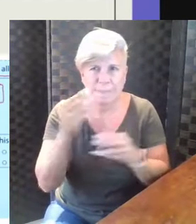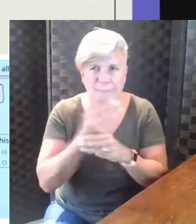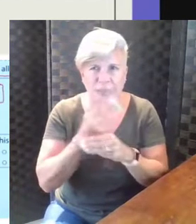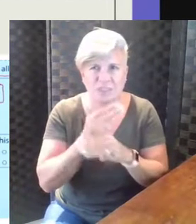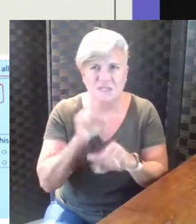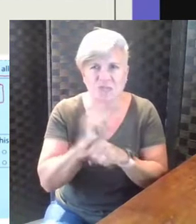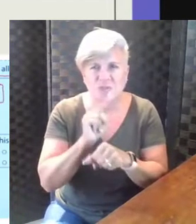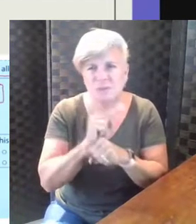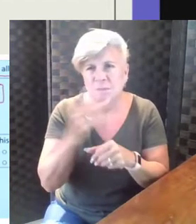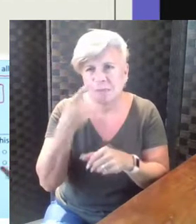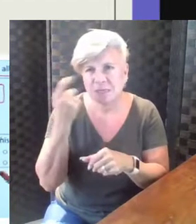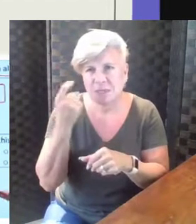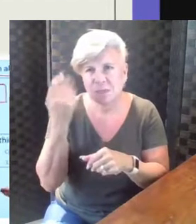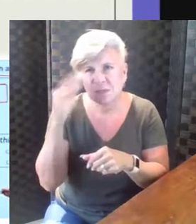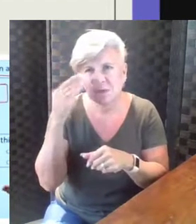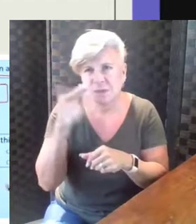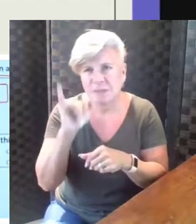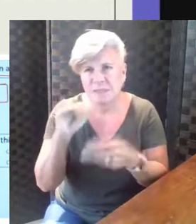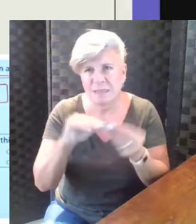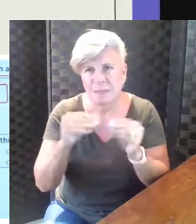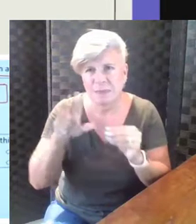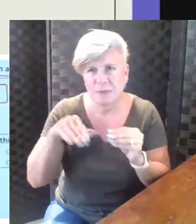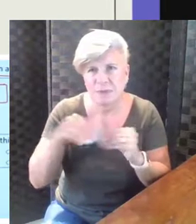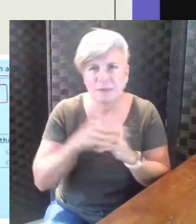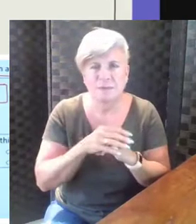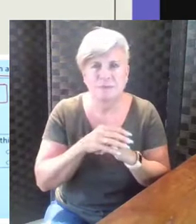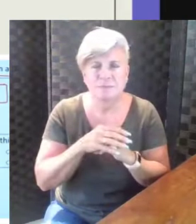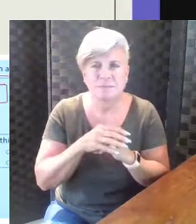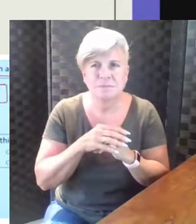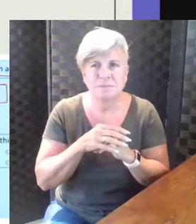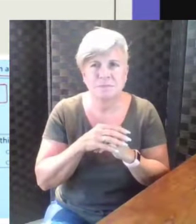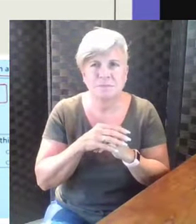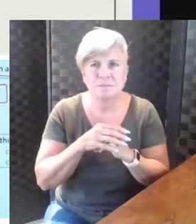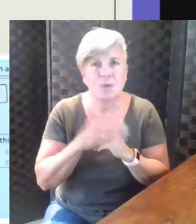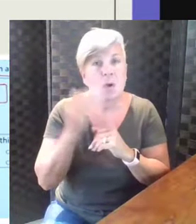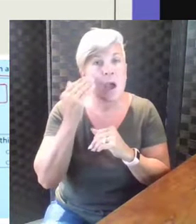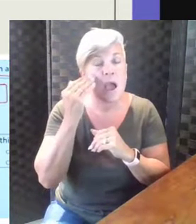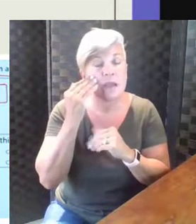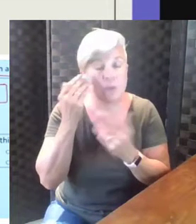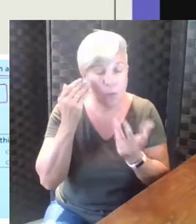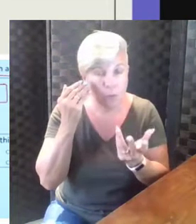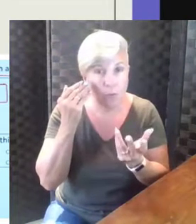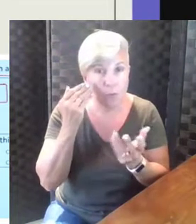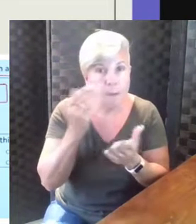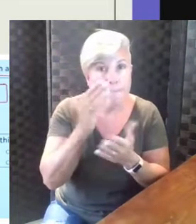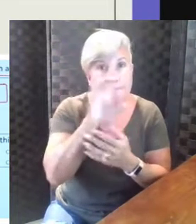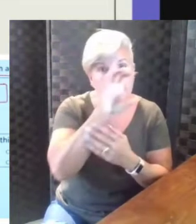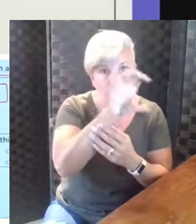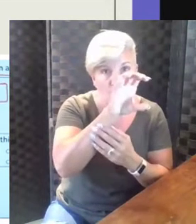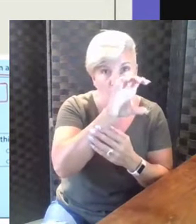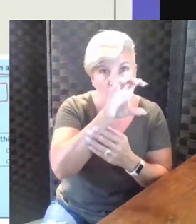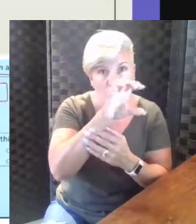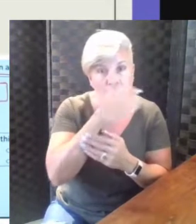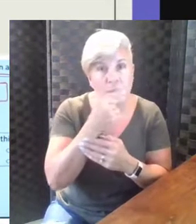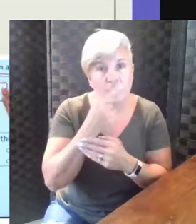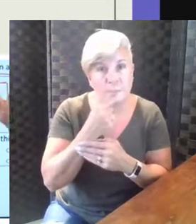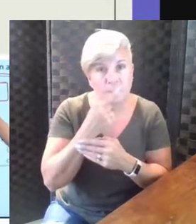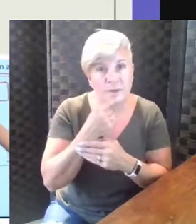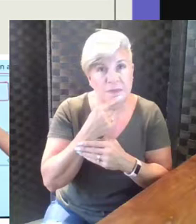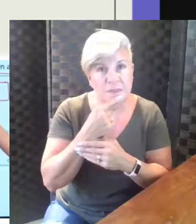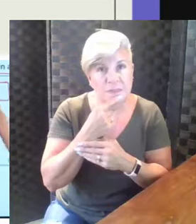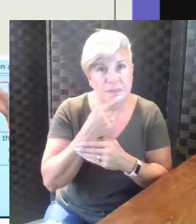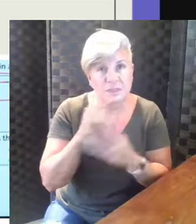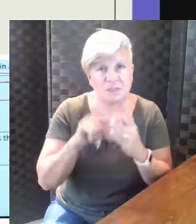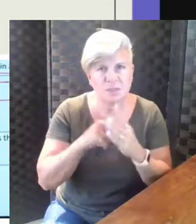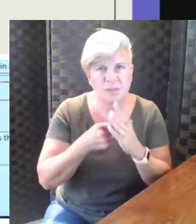letters, usually it's just because we don't know what that number is yet. So I know that part of the bricks, let's